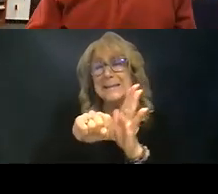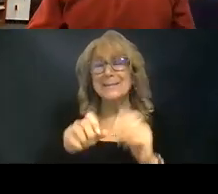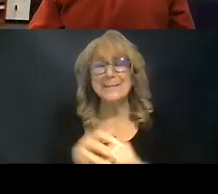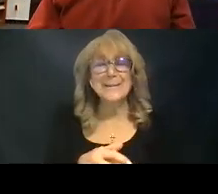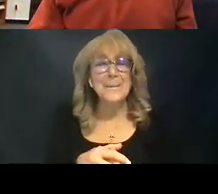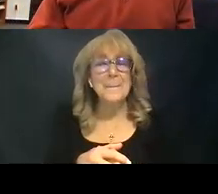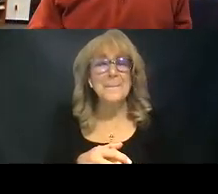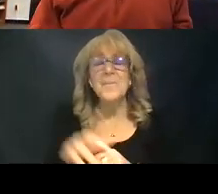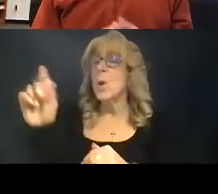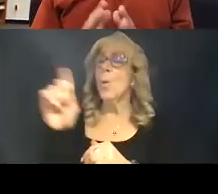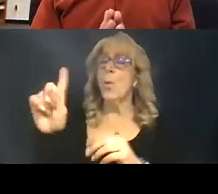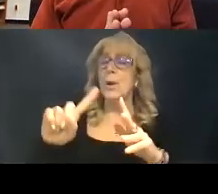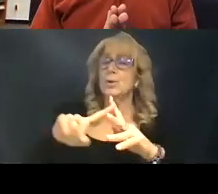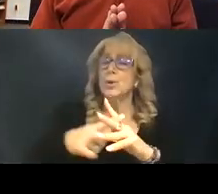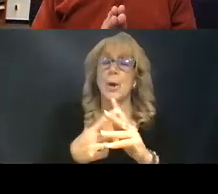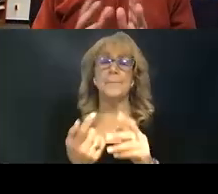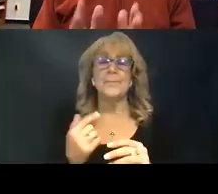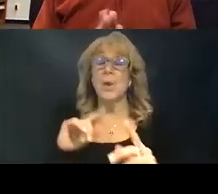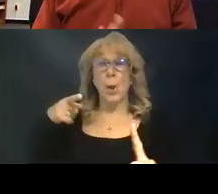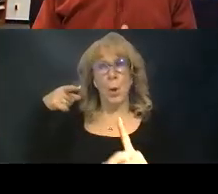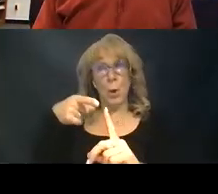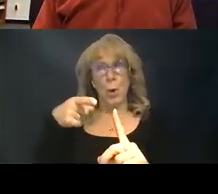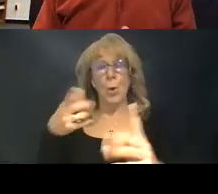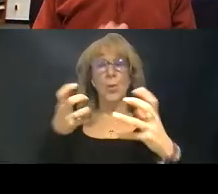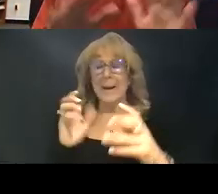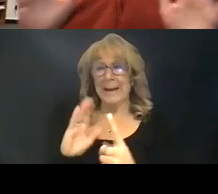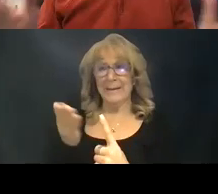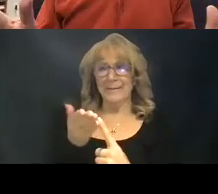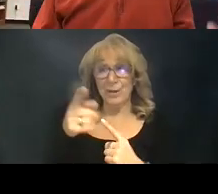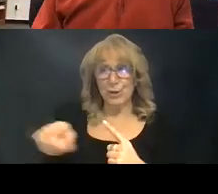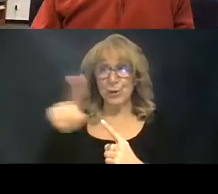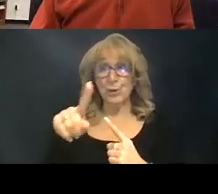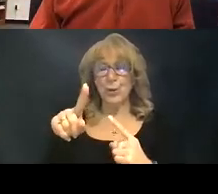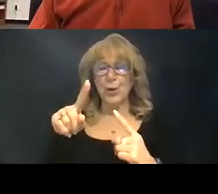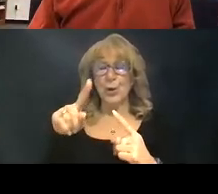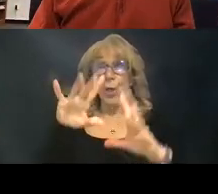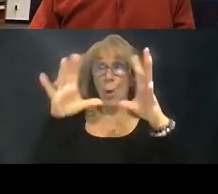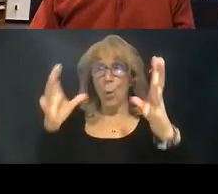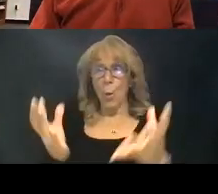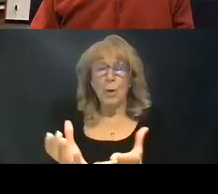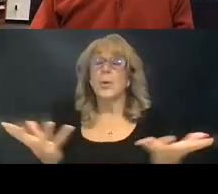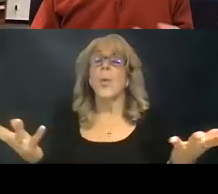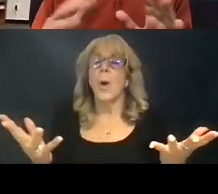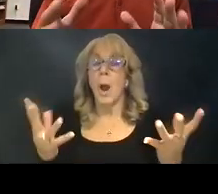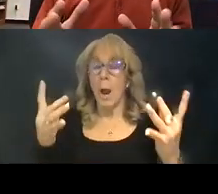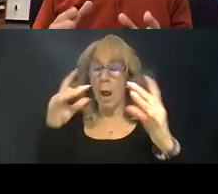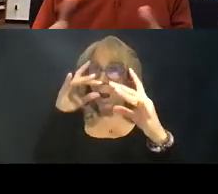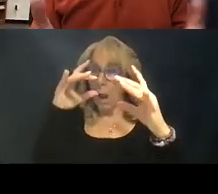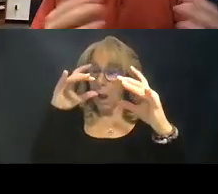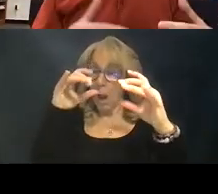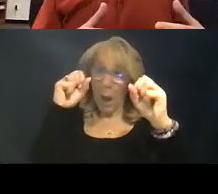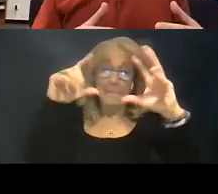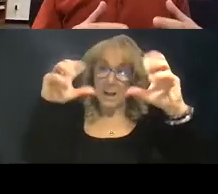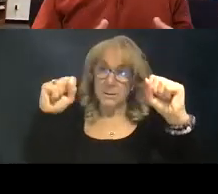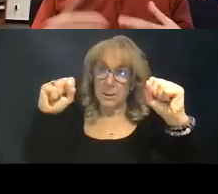Now, where to begin? So one of our goals today is to convince you that the world is an amazing place. We want to show you some ideas you